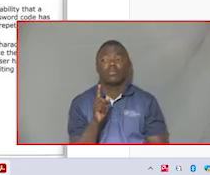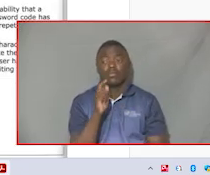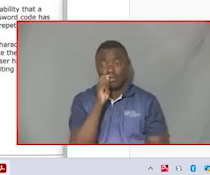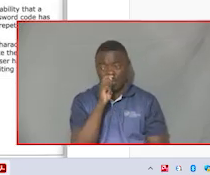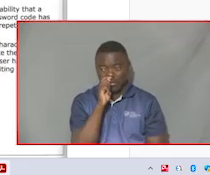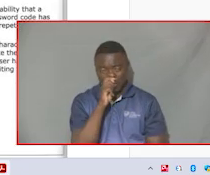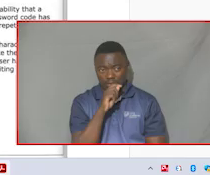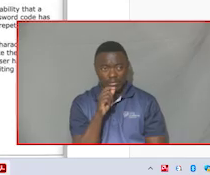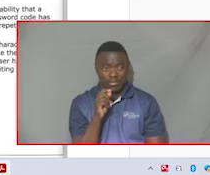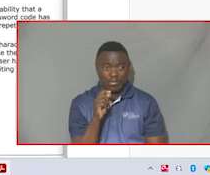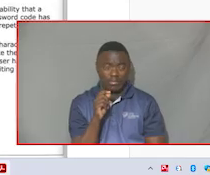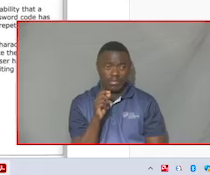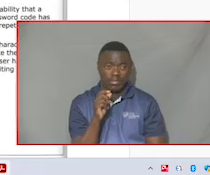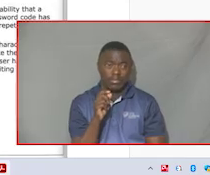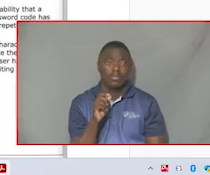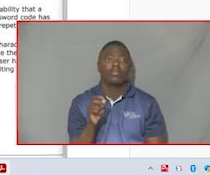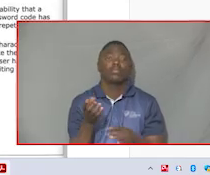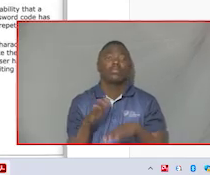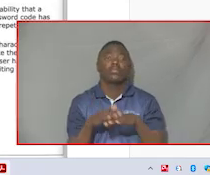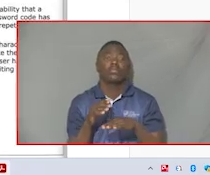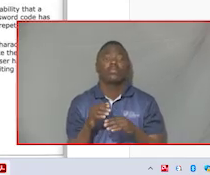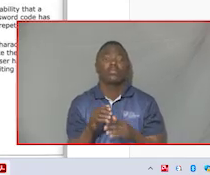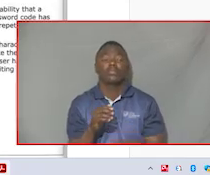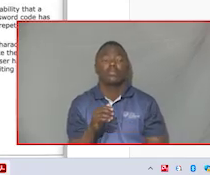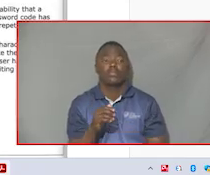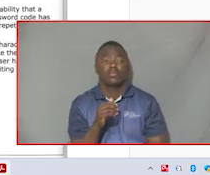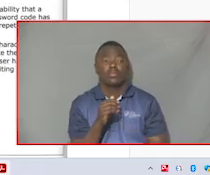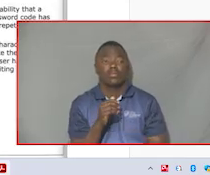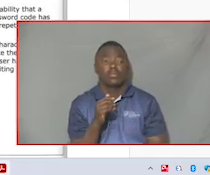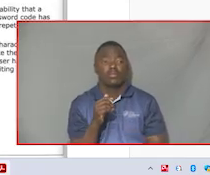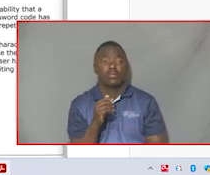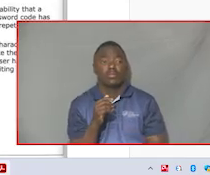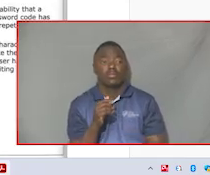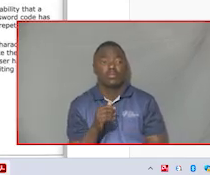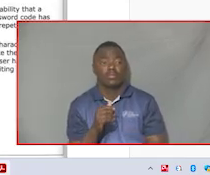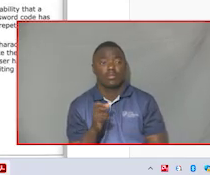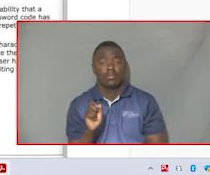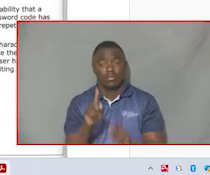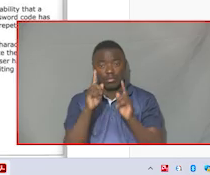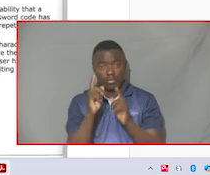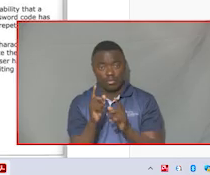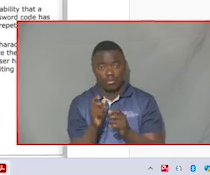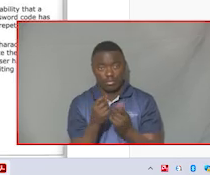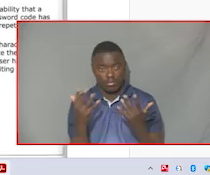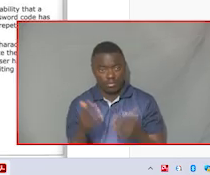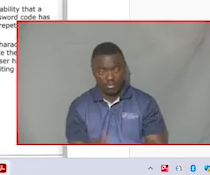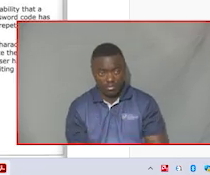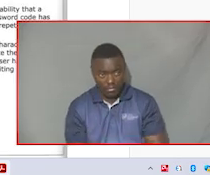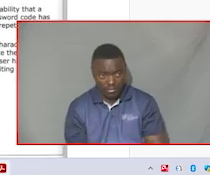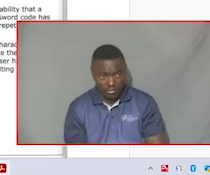may not be used more than once. Right, I want you to go and figure that one out quickly, please.